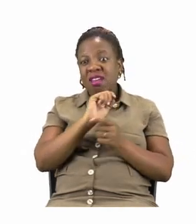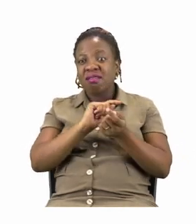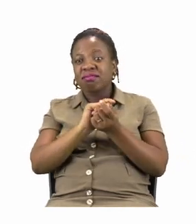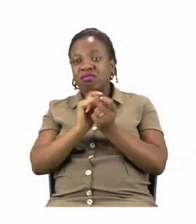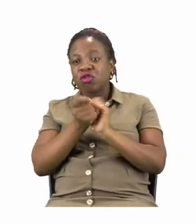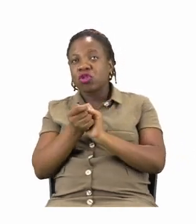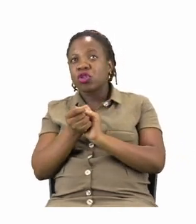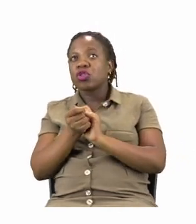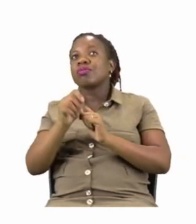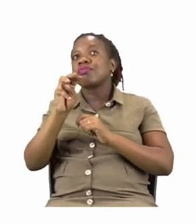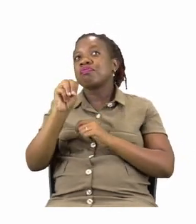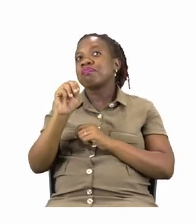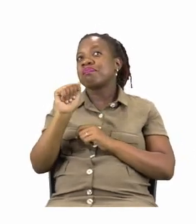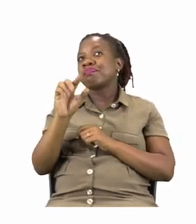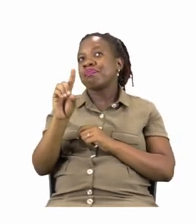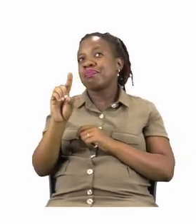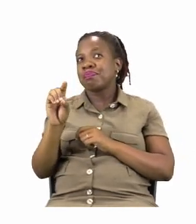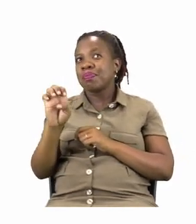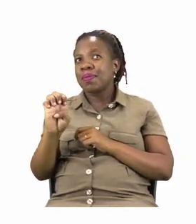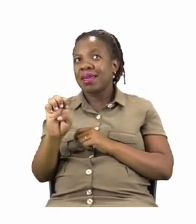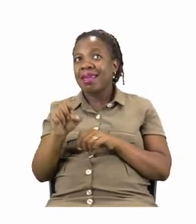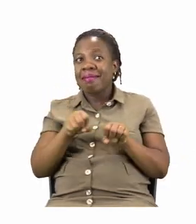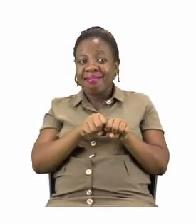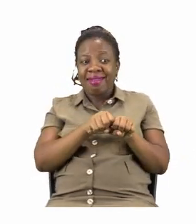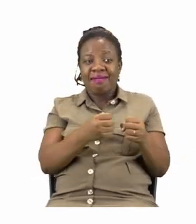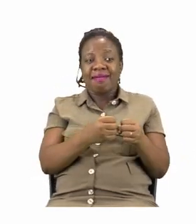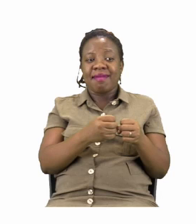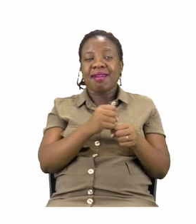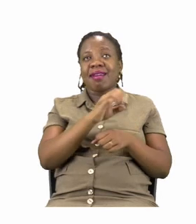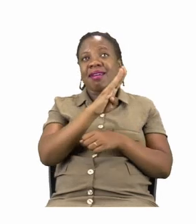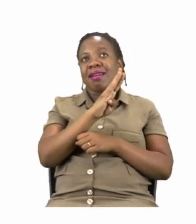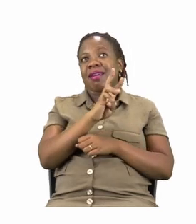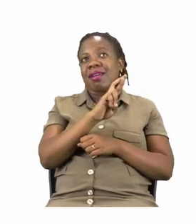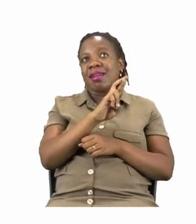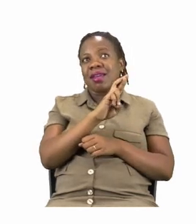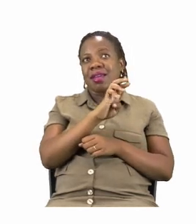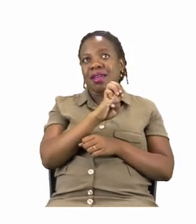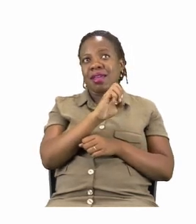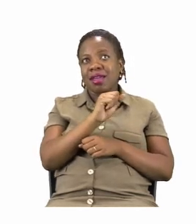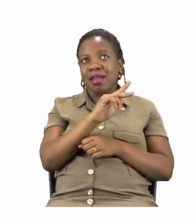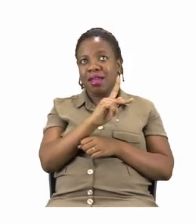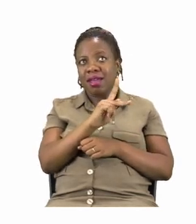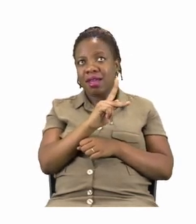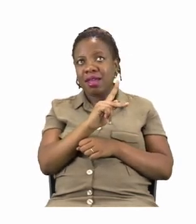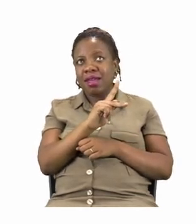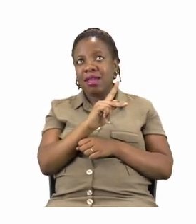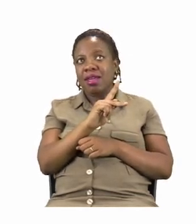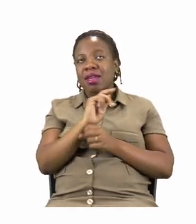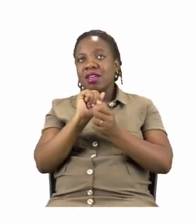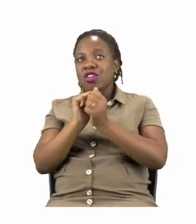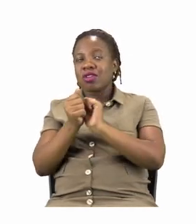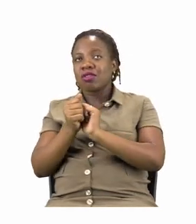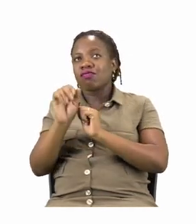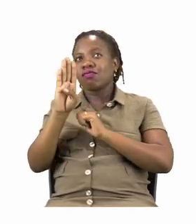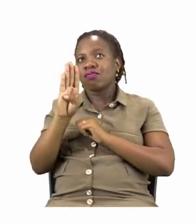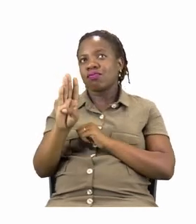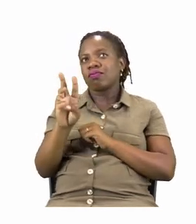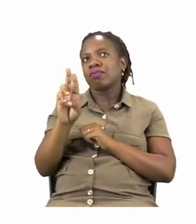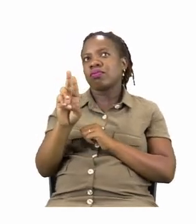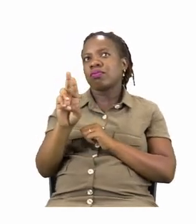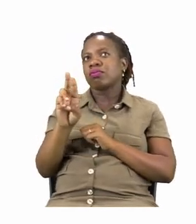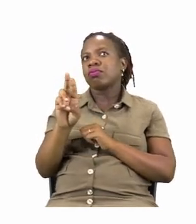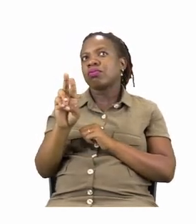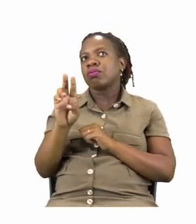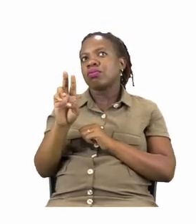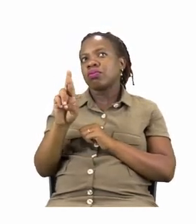Break changes to broke. And the word write changes to wrote